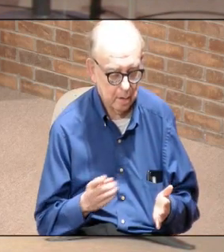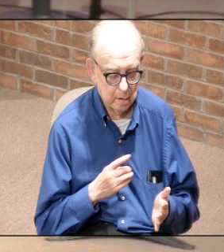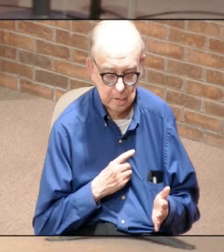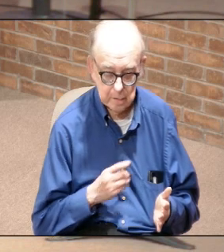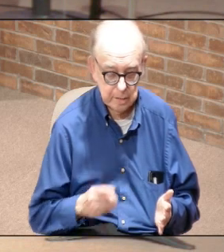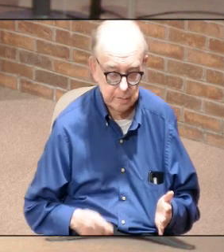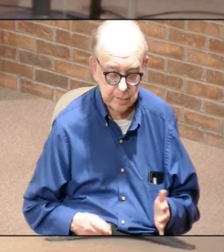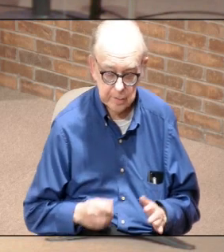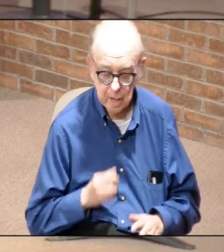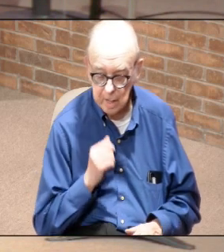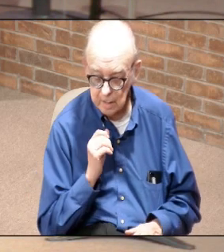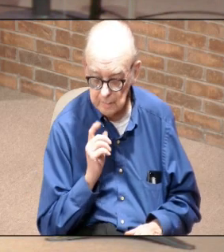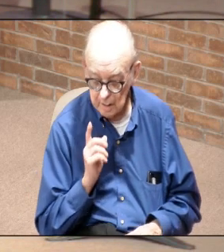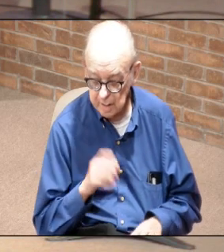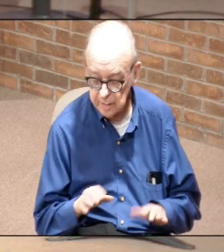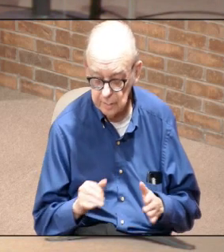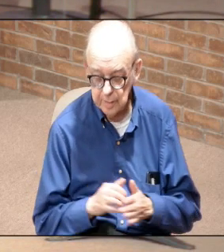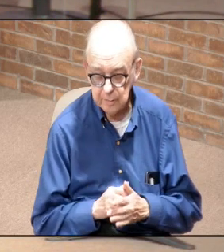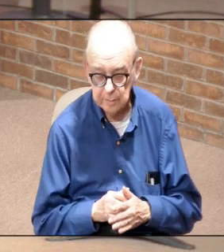stuff.